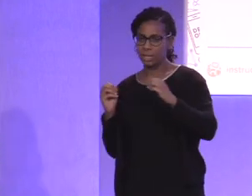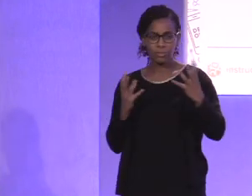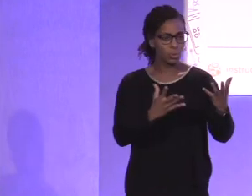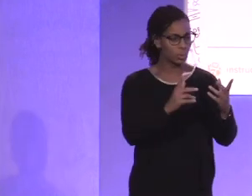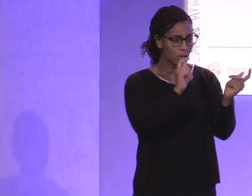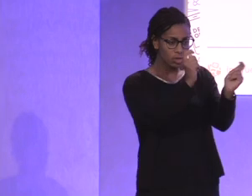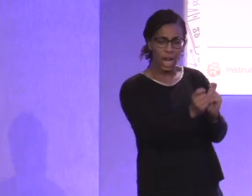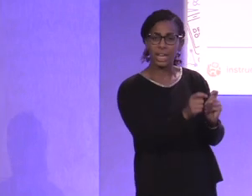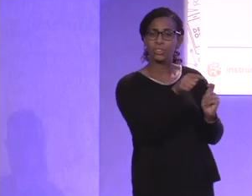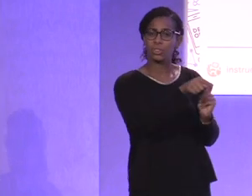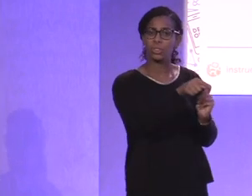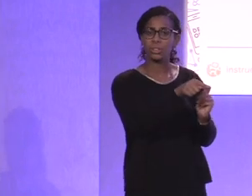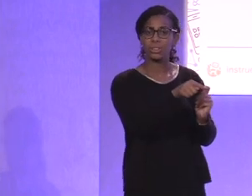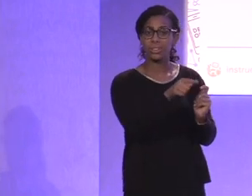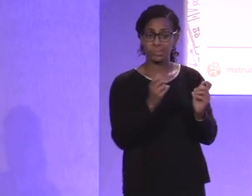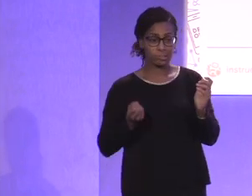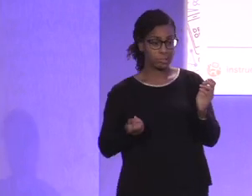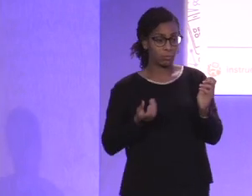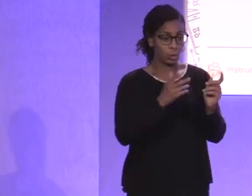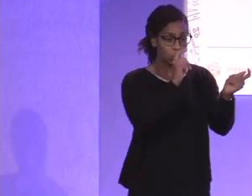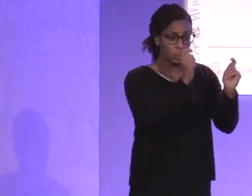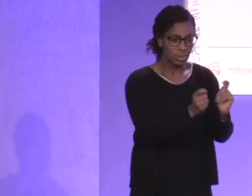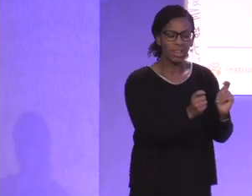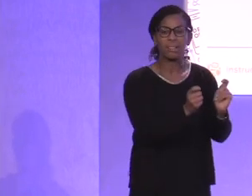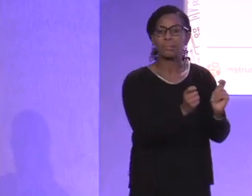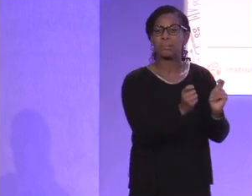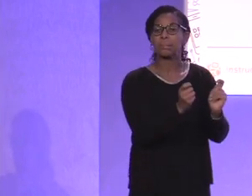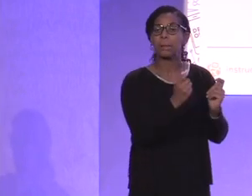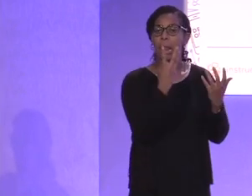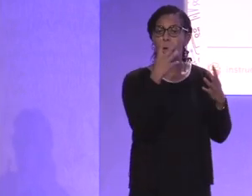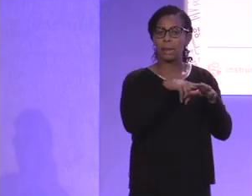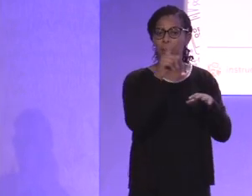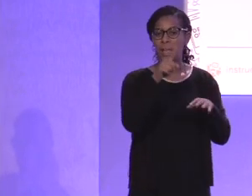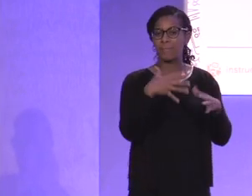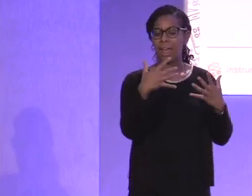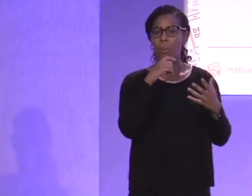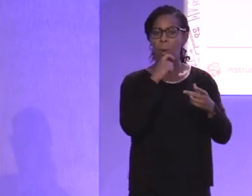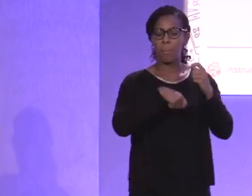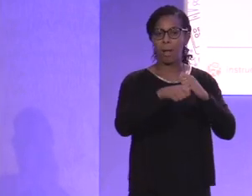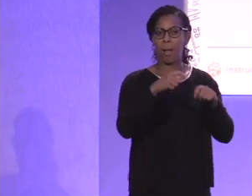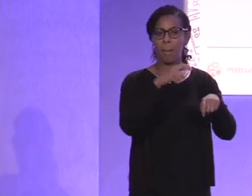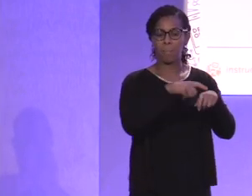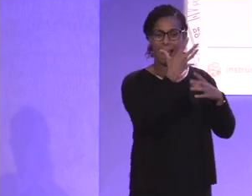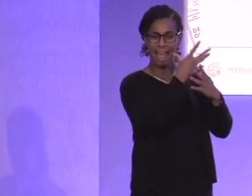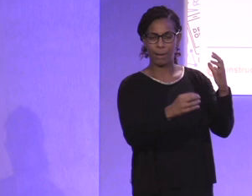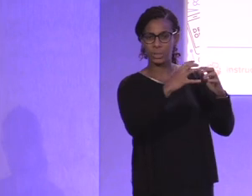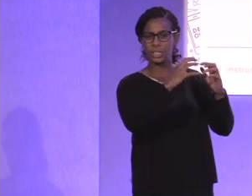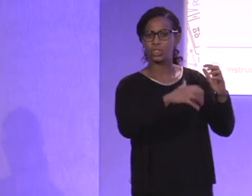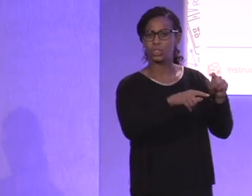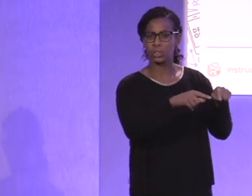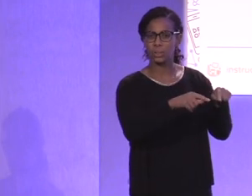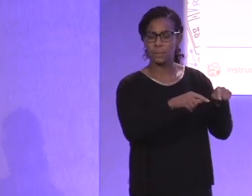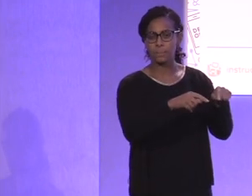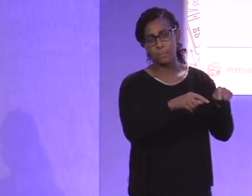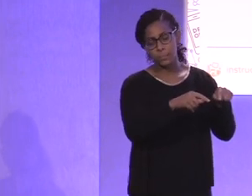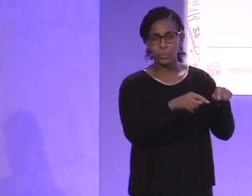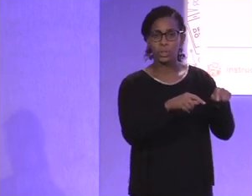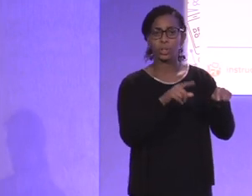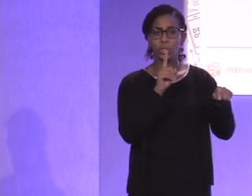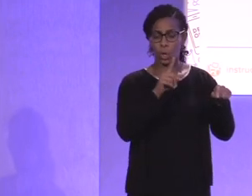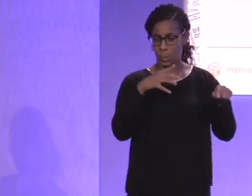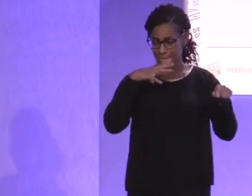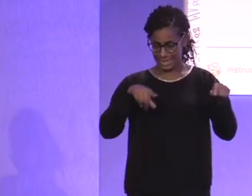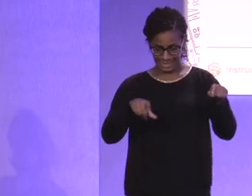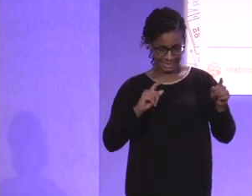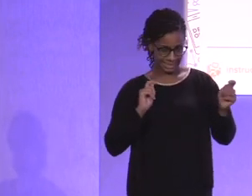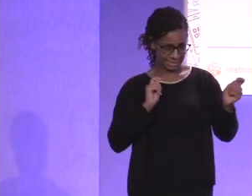that is 9 times out of 10 the cause of an outage. So the challenge is to manage these conflicting needs.